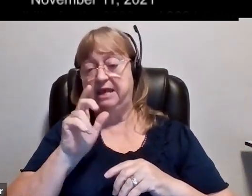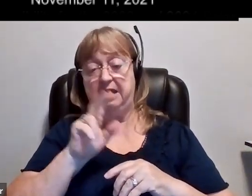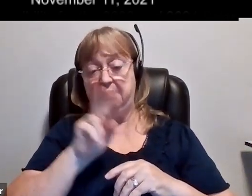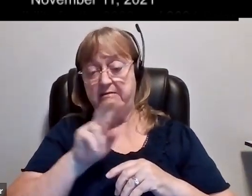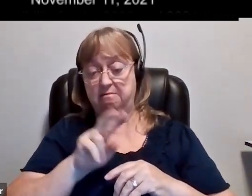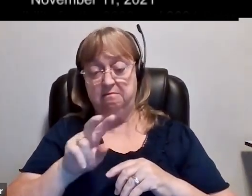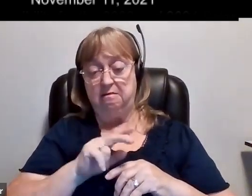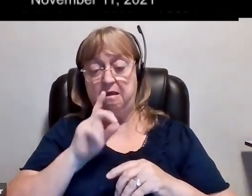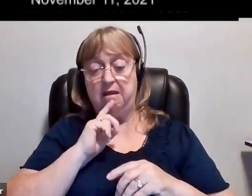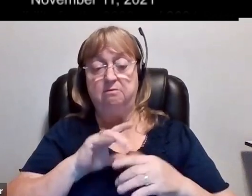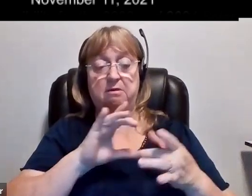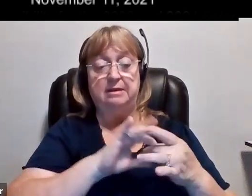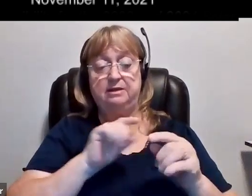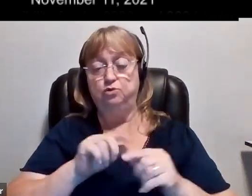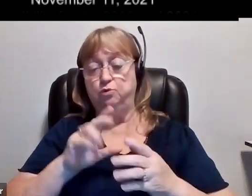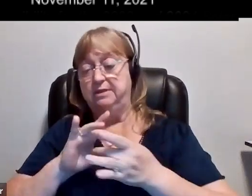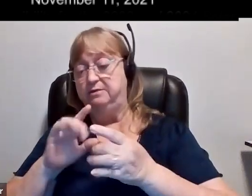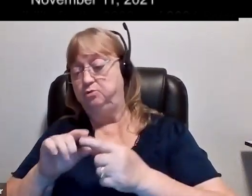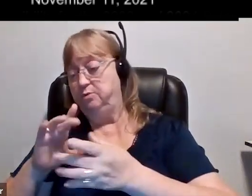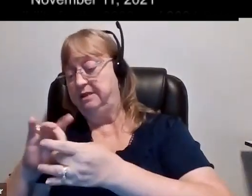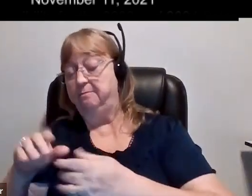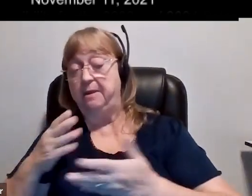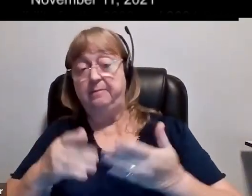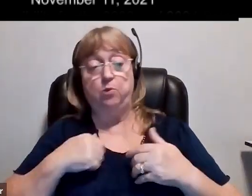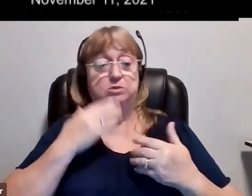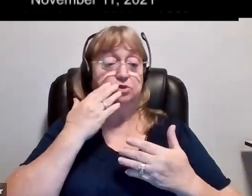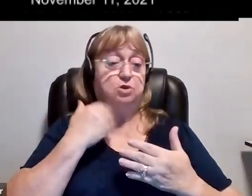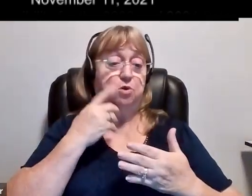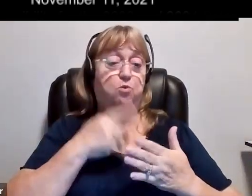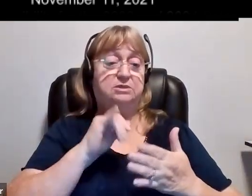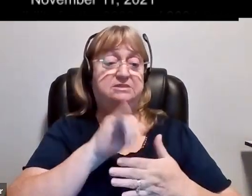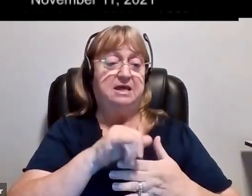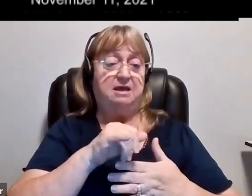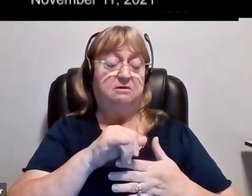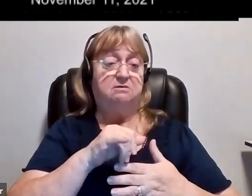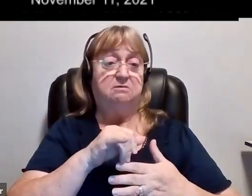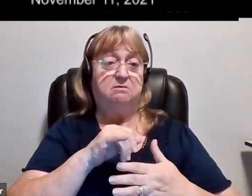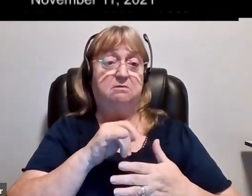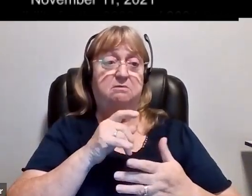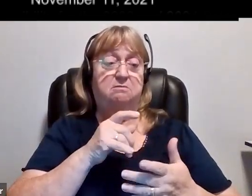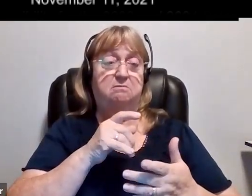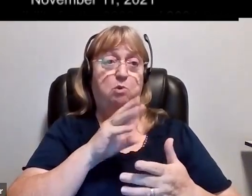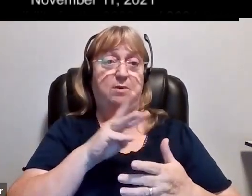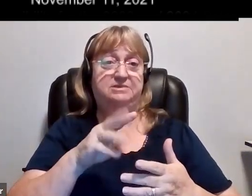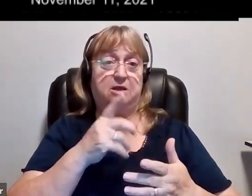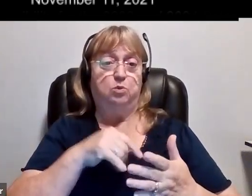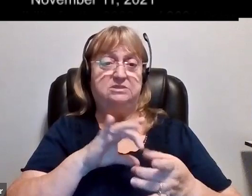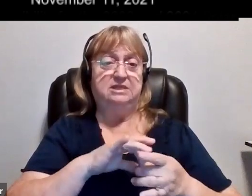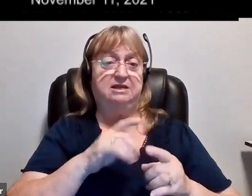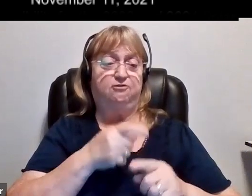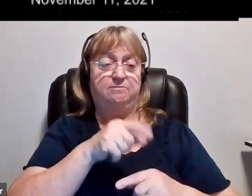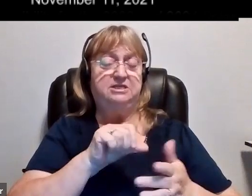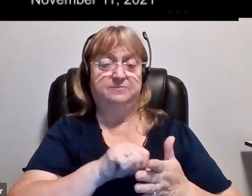and go link to link, because he might want to know, what is this website or content in my management system? What's linked from this